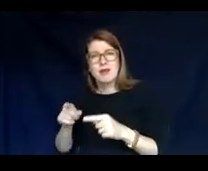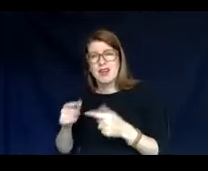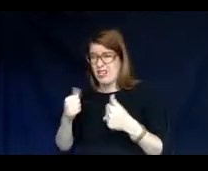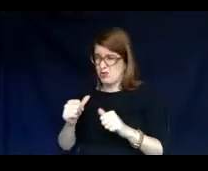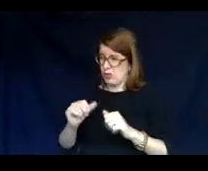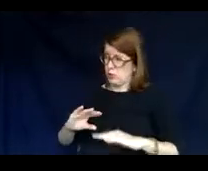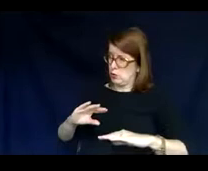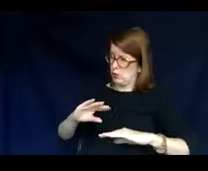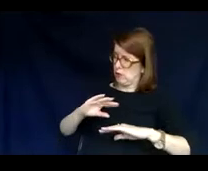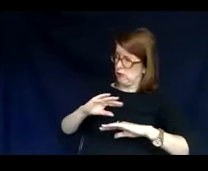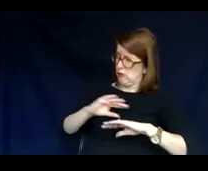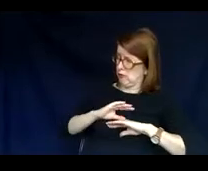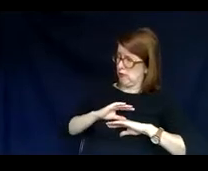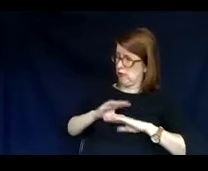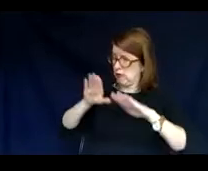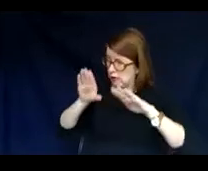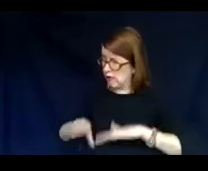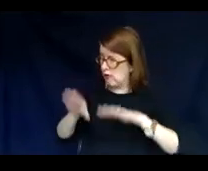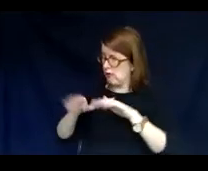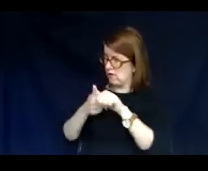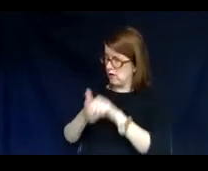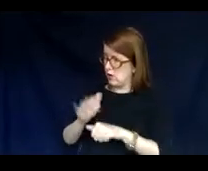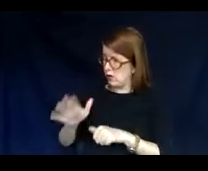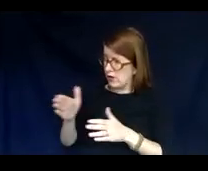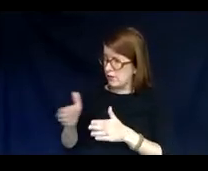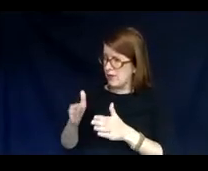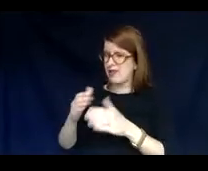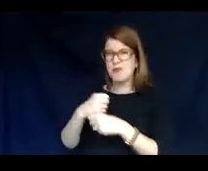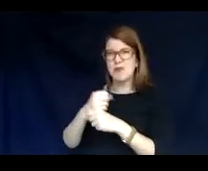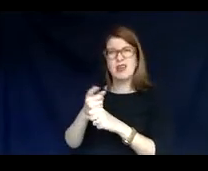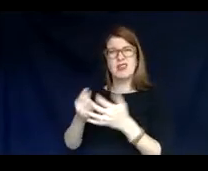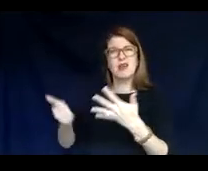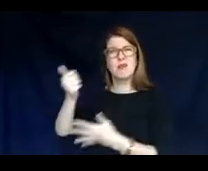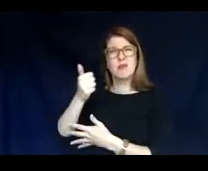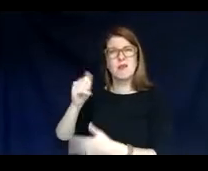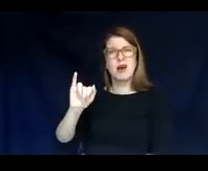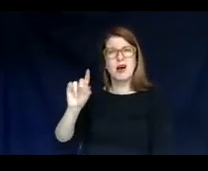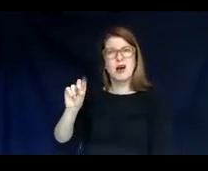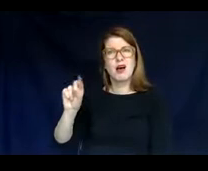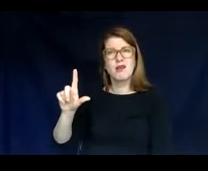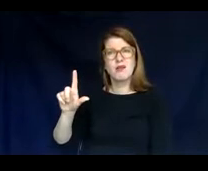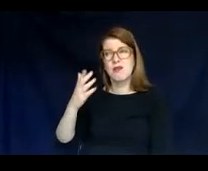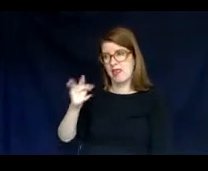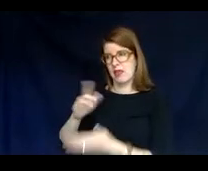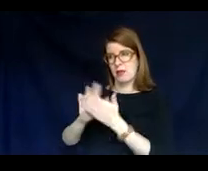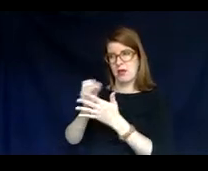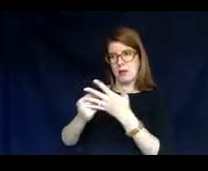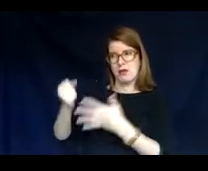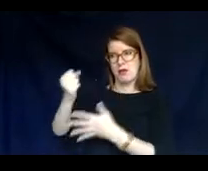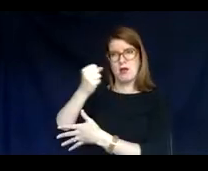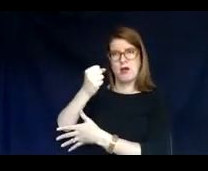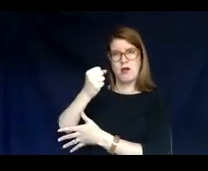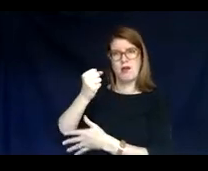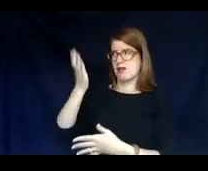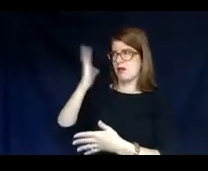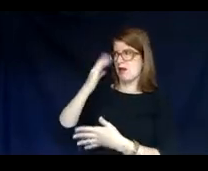I chose to try to follow that path. And in the end, that makes them an idol. putting them before God is not good for me.